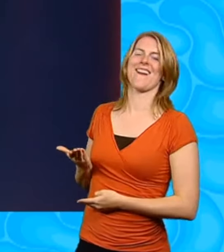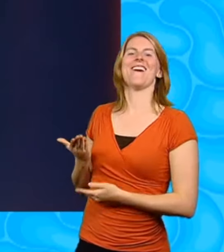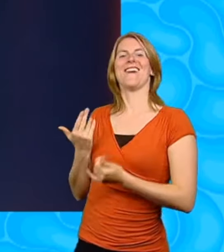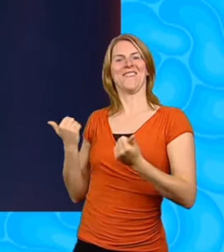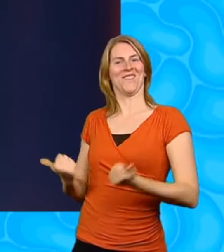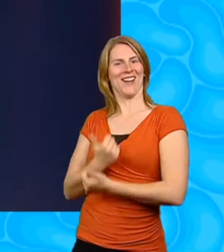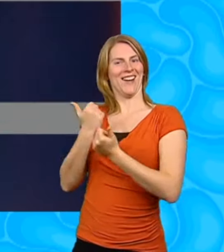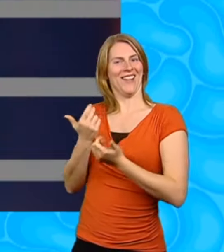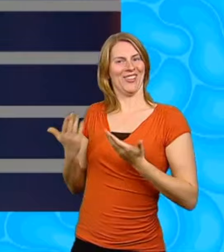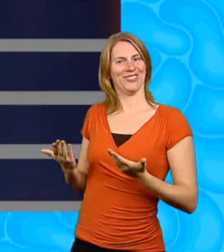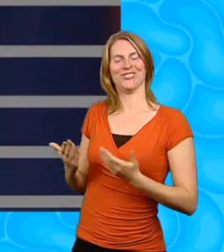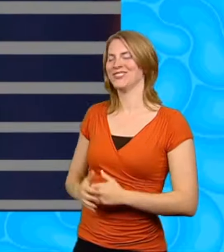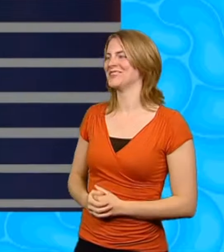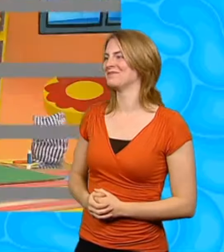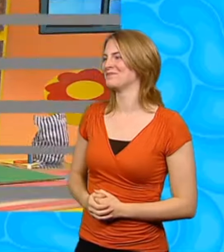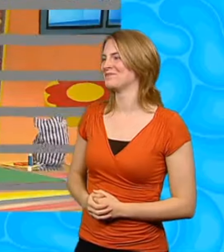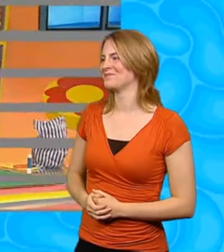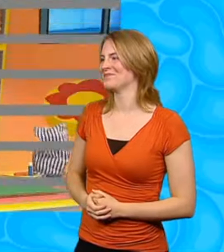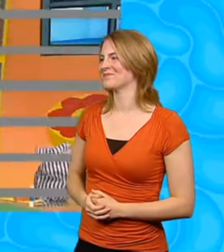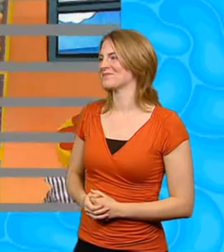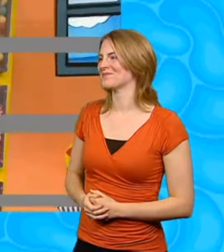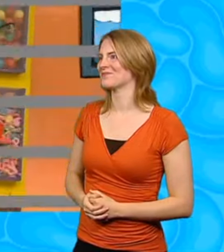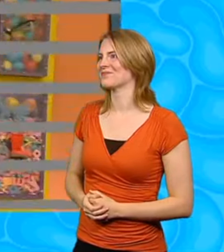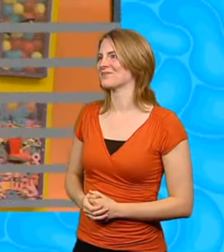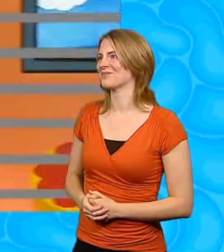And your pencil pet is finished.